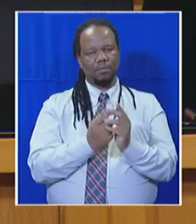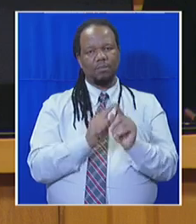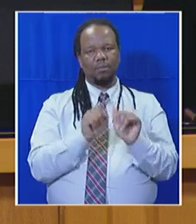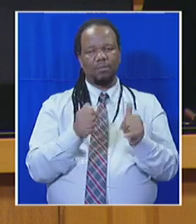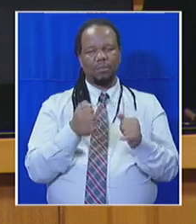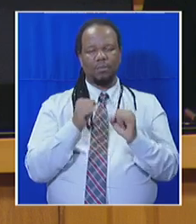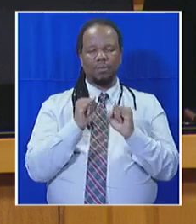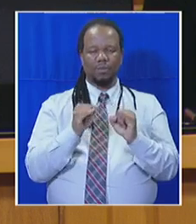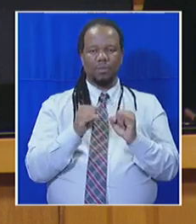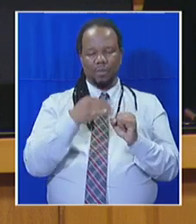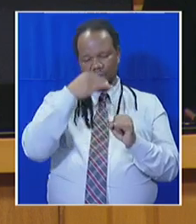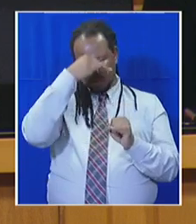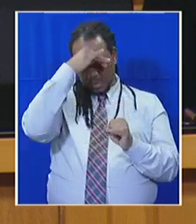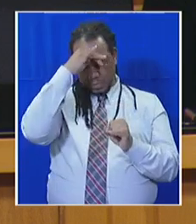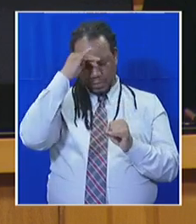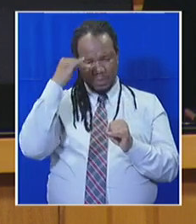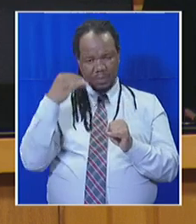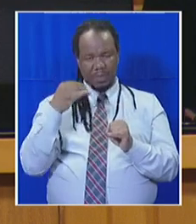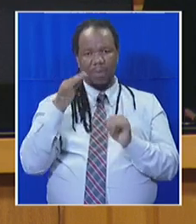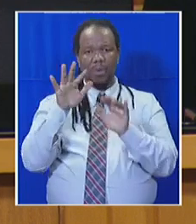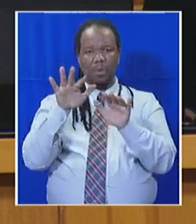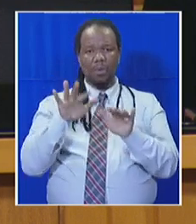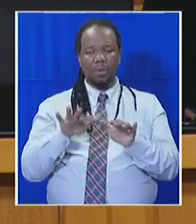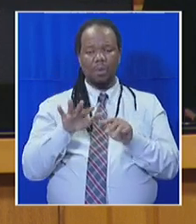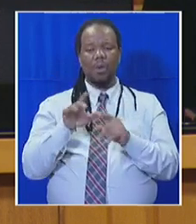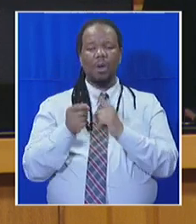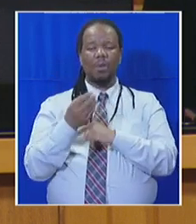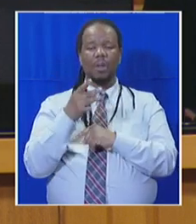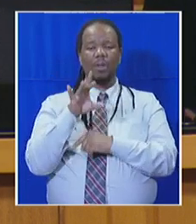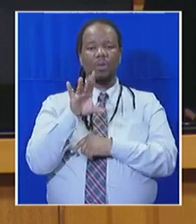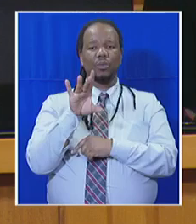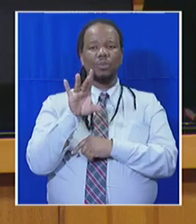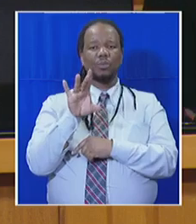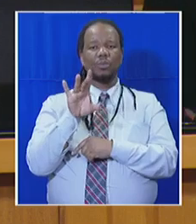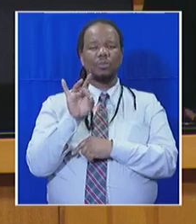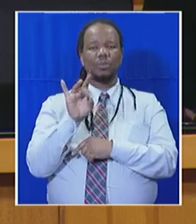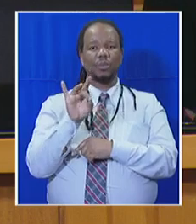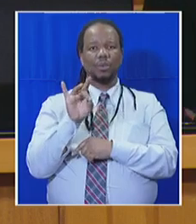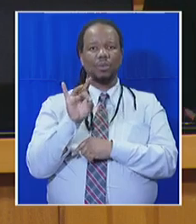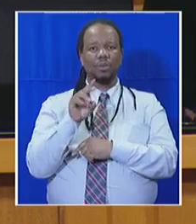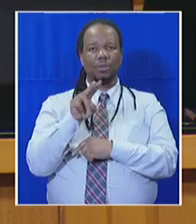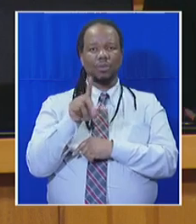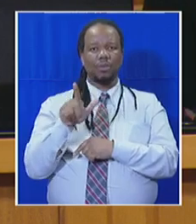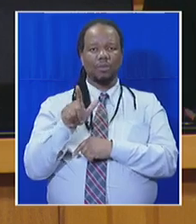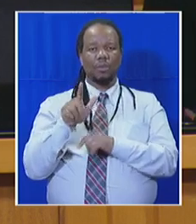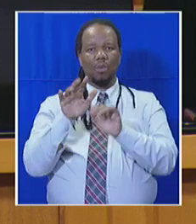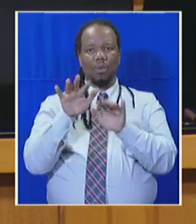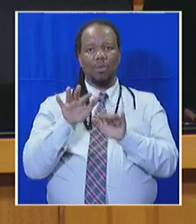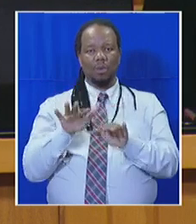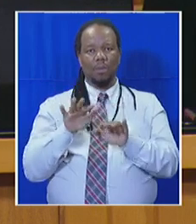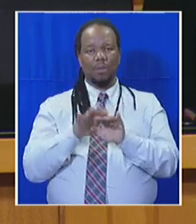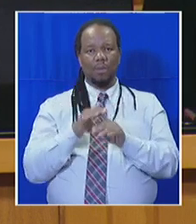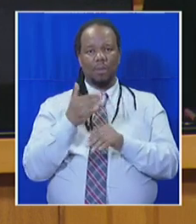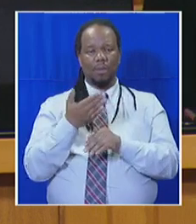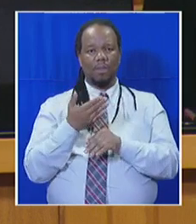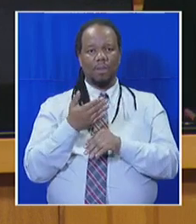ever recorded in the month of October occurred on Tuesday, 27th October in South Africa, when Vredendal hit an